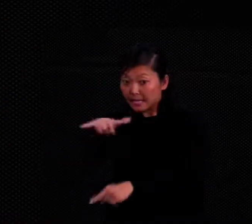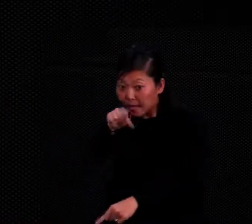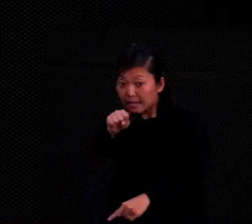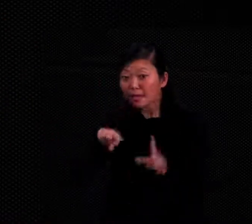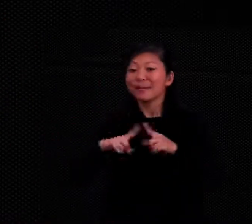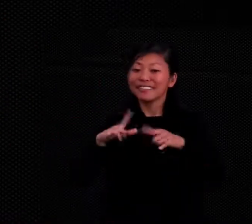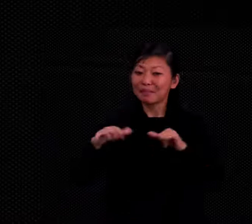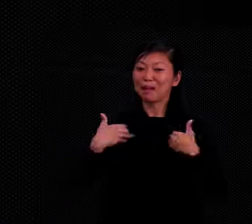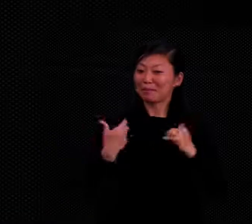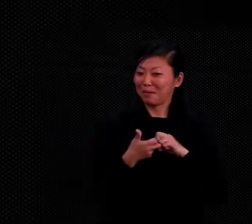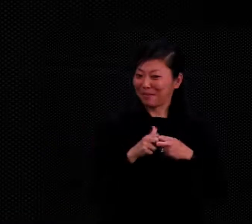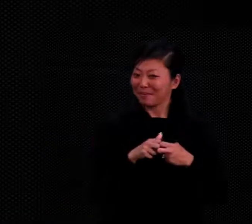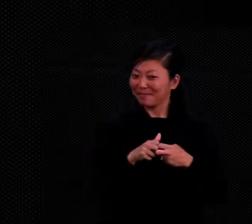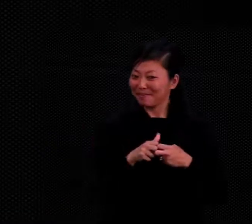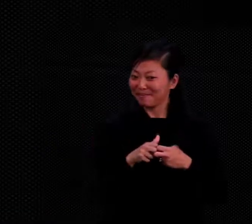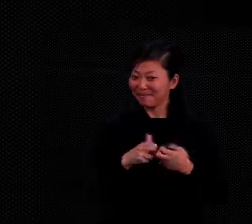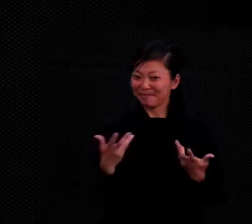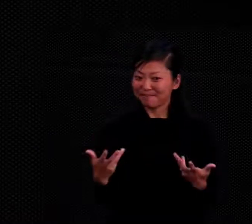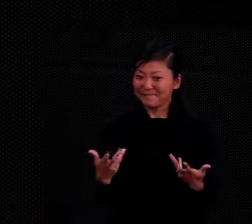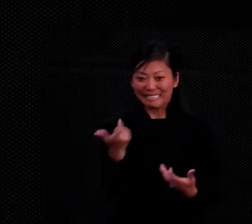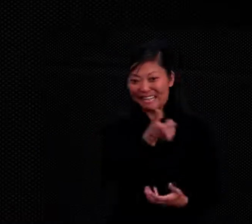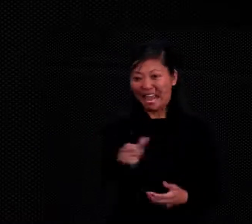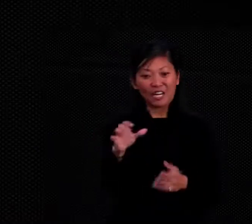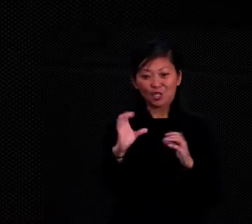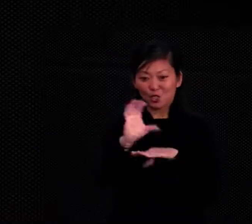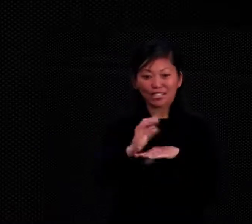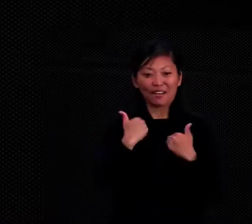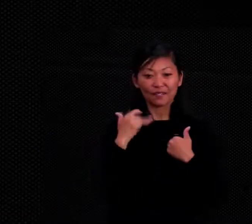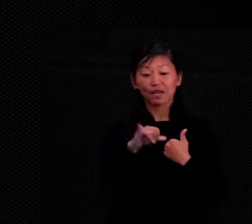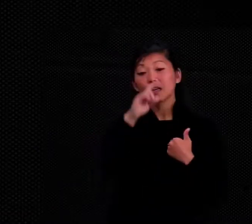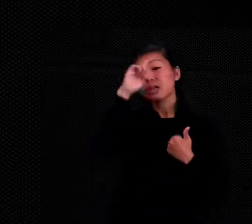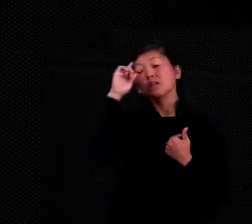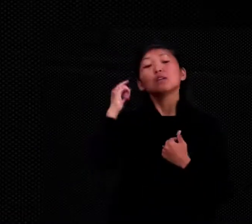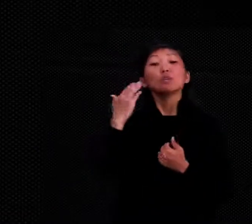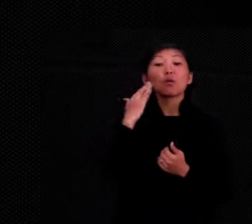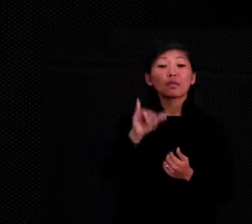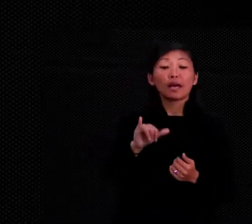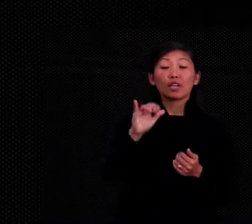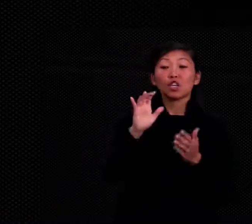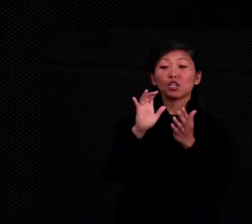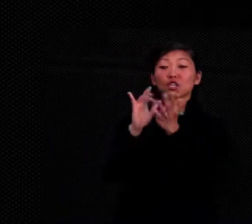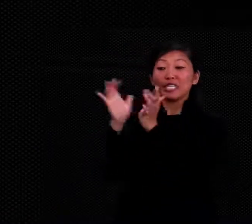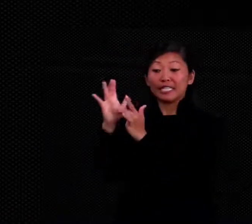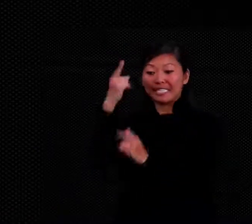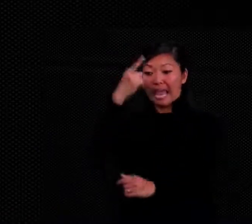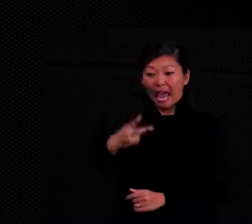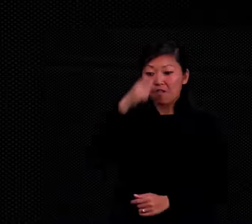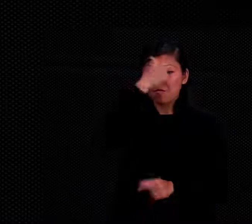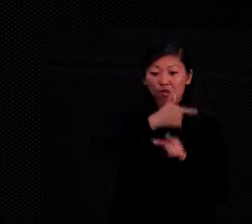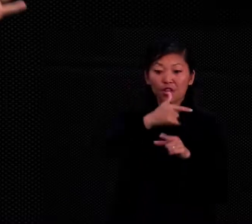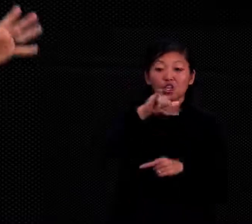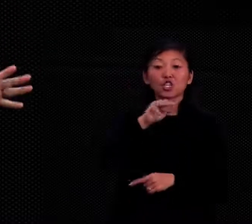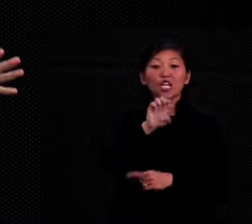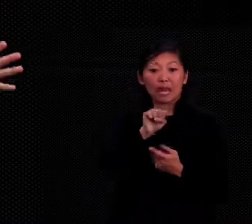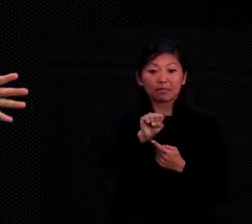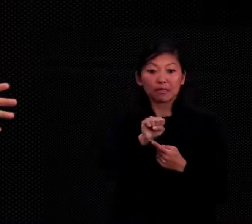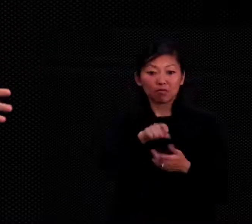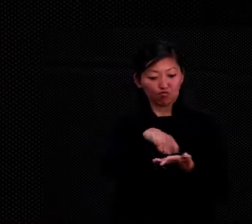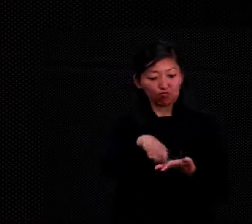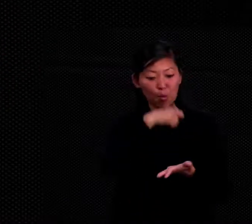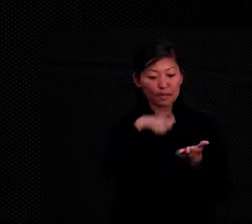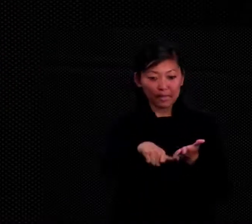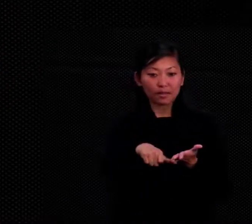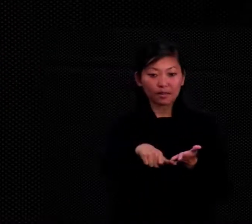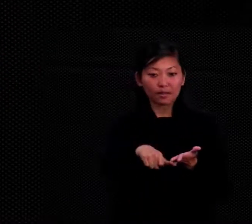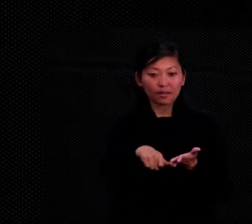4 of James, Jesus' half-brother turns his attention to the conflict that exists within the church, within the scattered disciples of